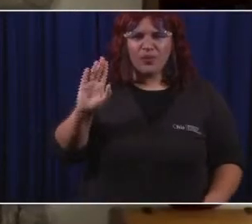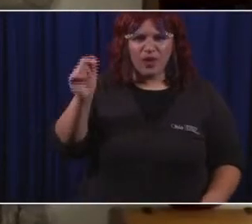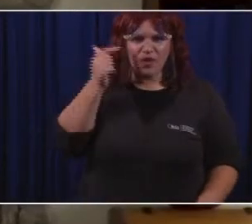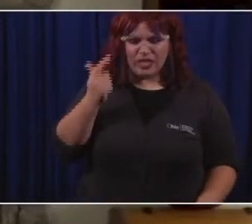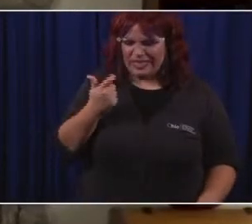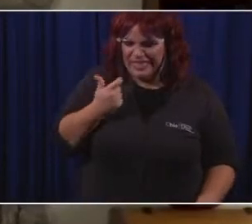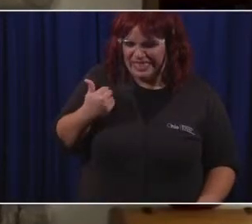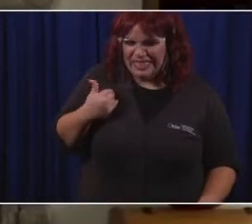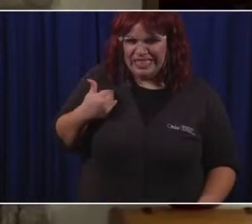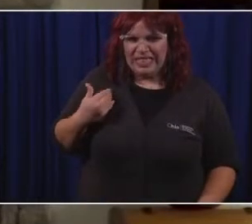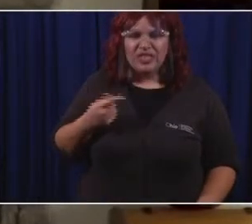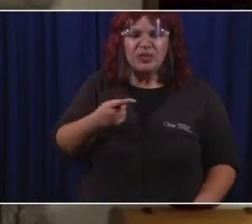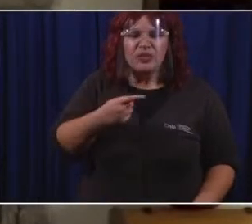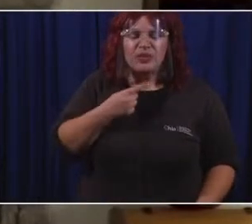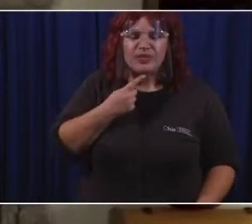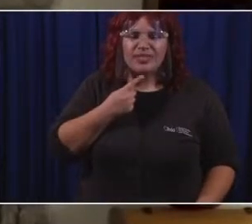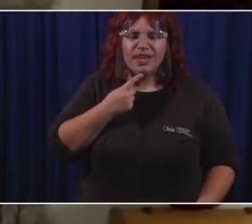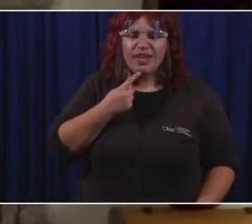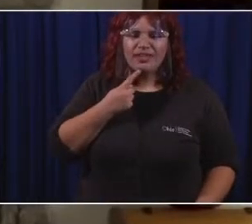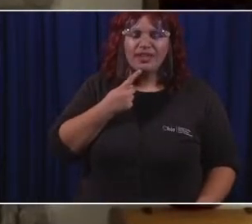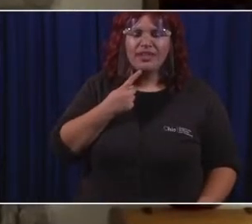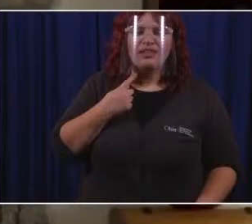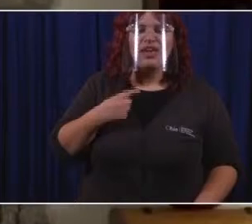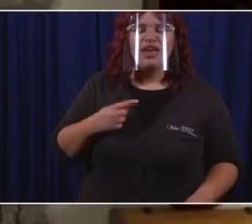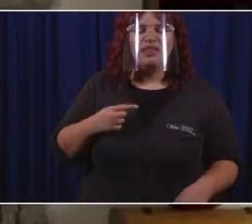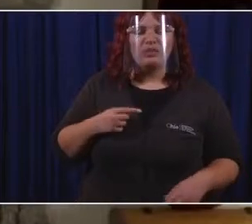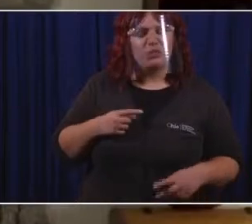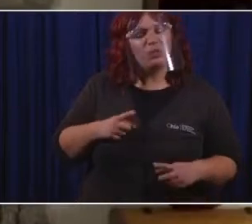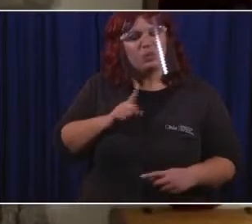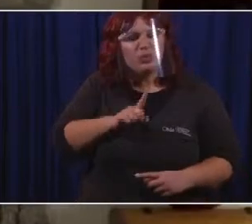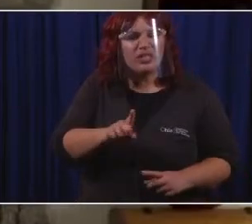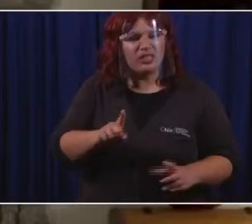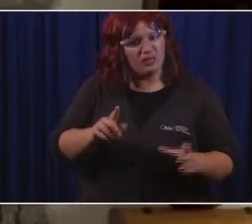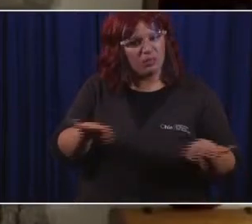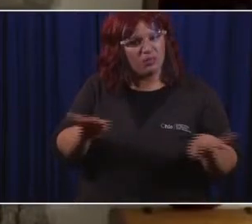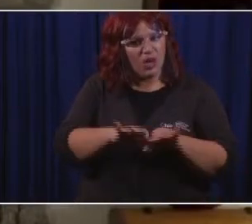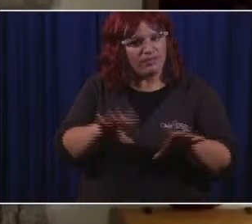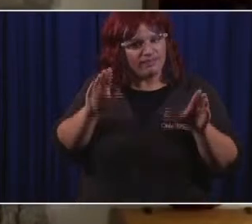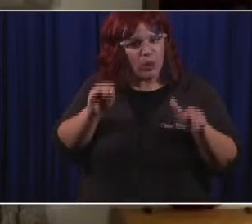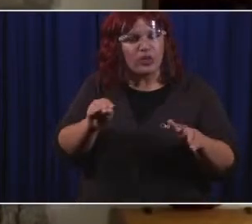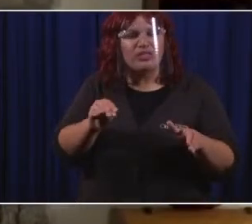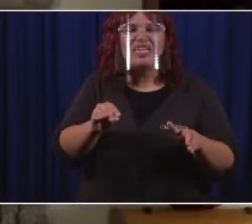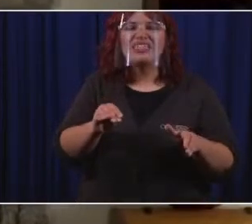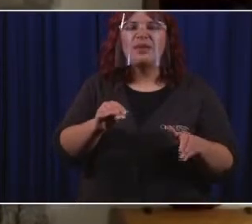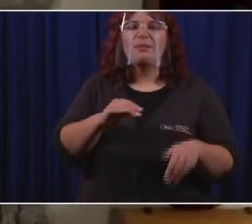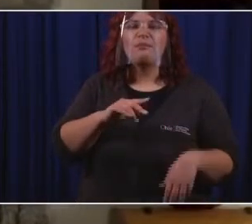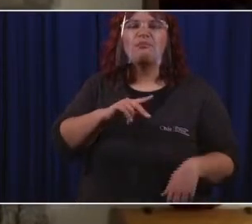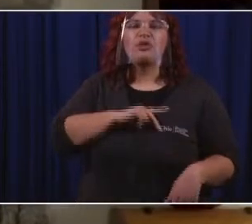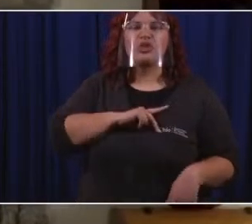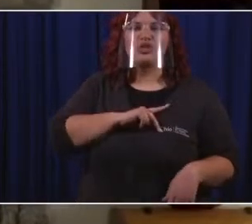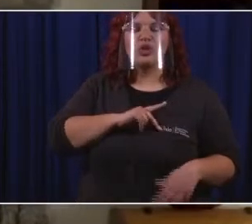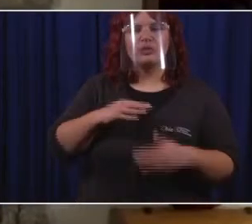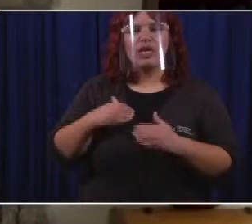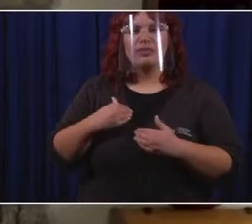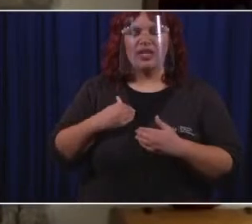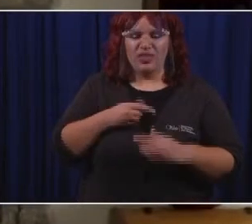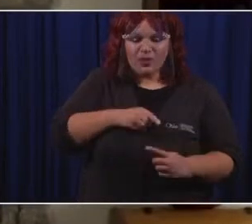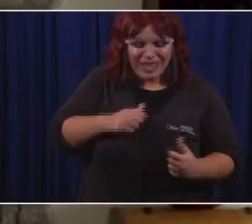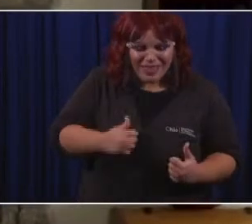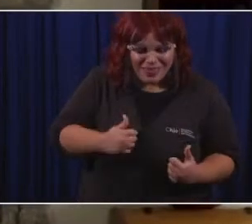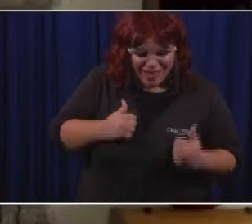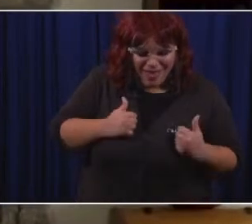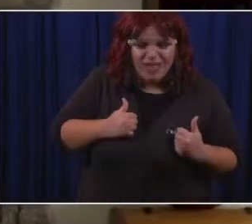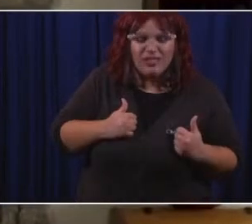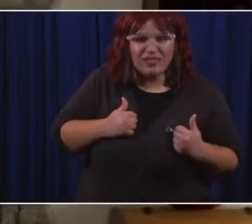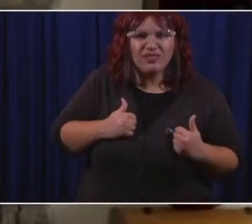moment ago the heaviest lift is with personal lives, and that you're going to meet with watch list counties and start that right after this